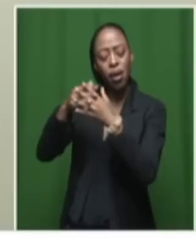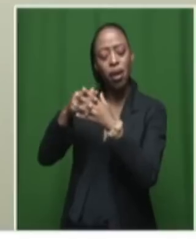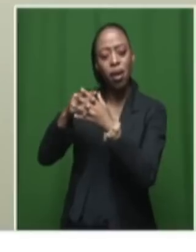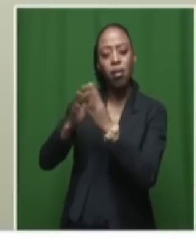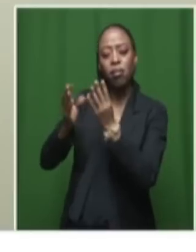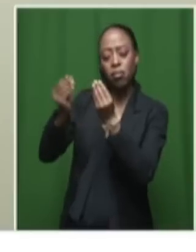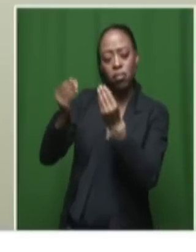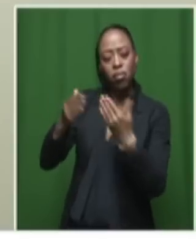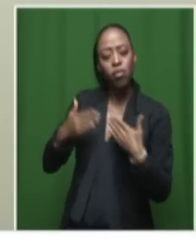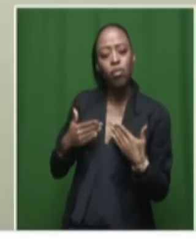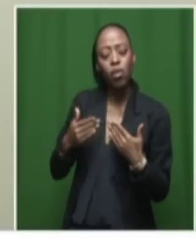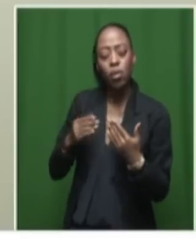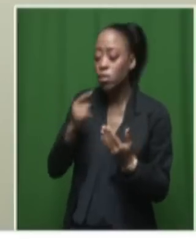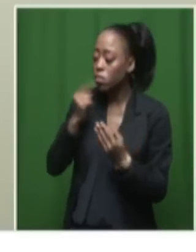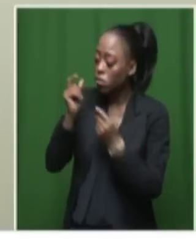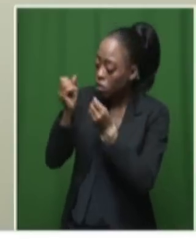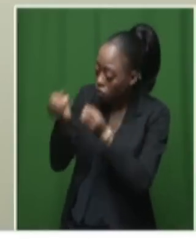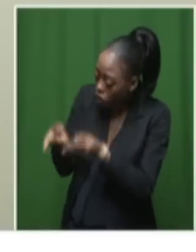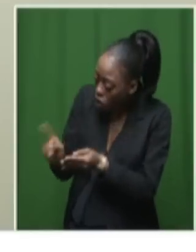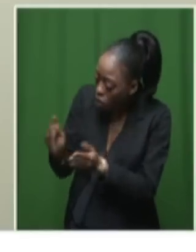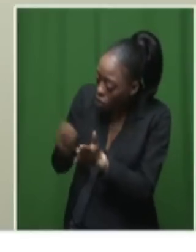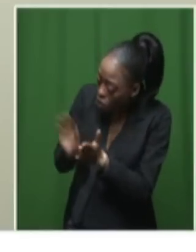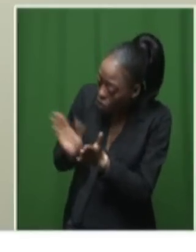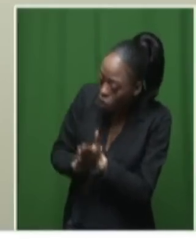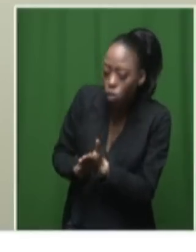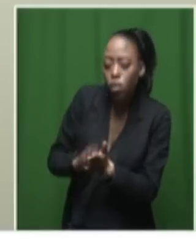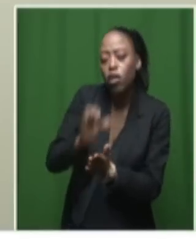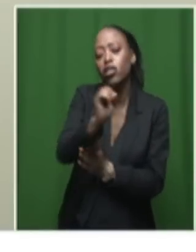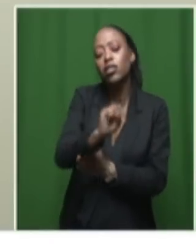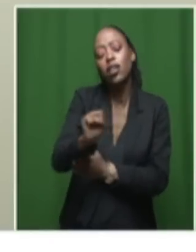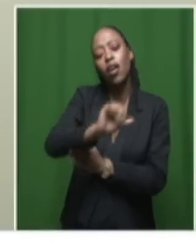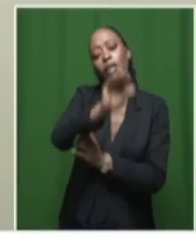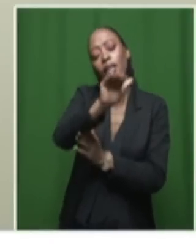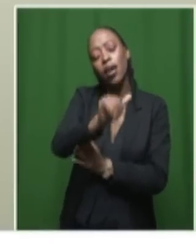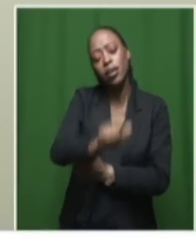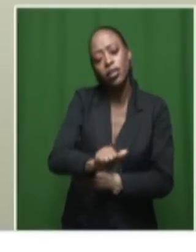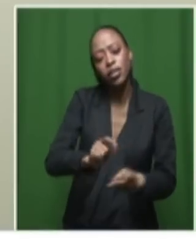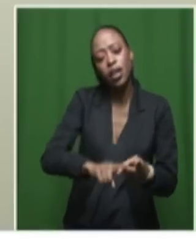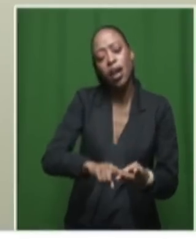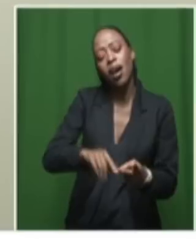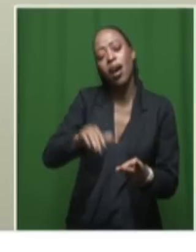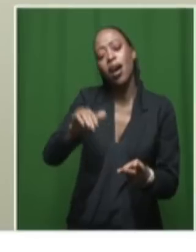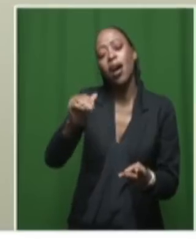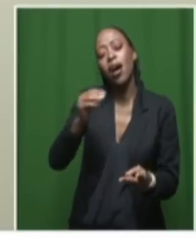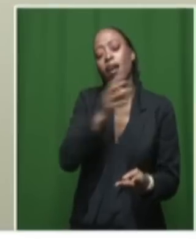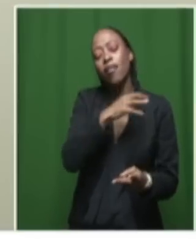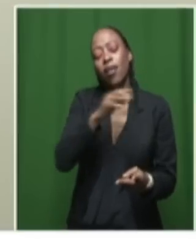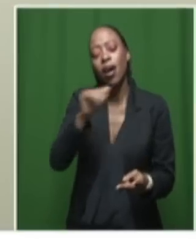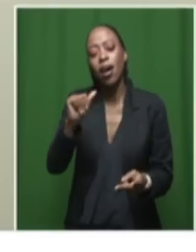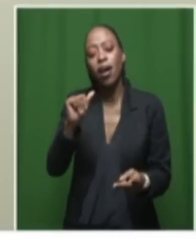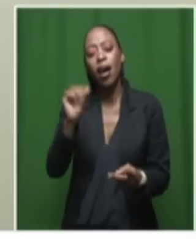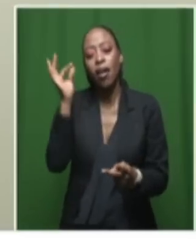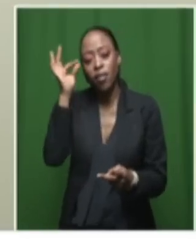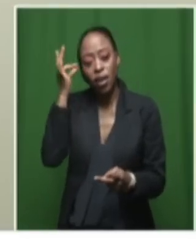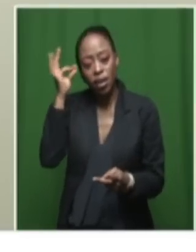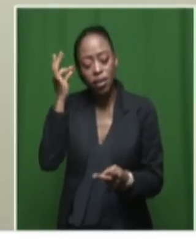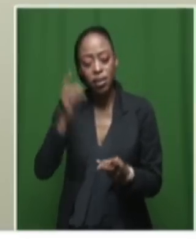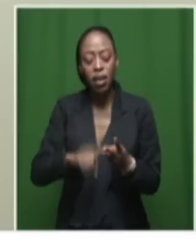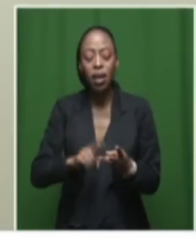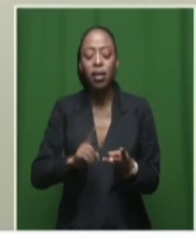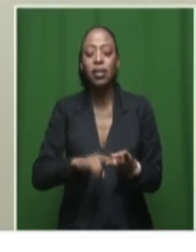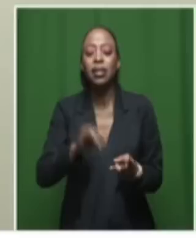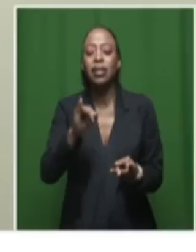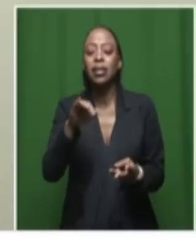One was posted in South Asia, the other in Afghanistan and Iraq, where they were, playing the